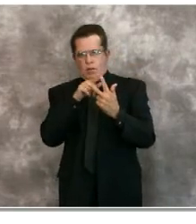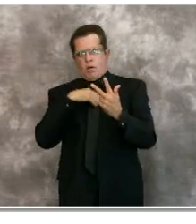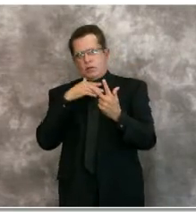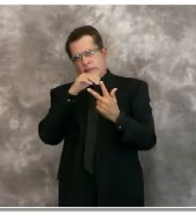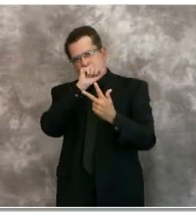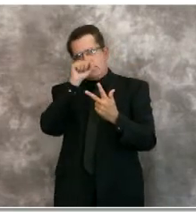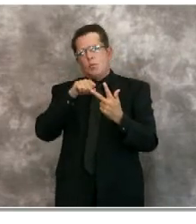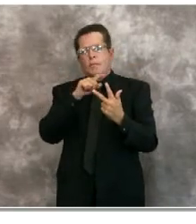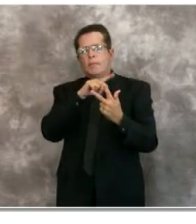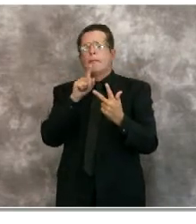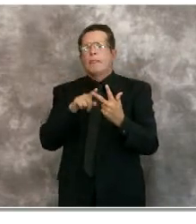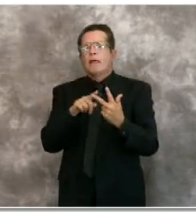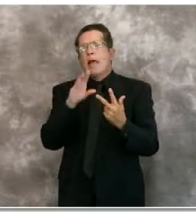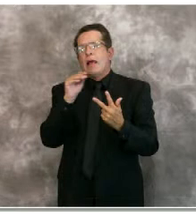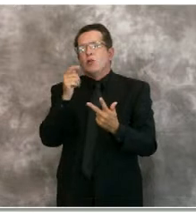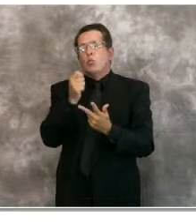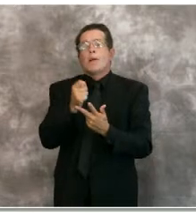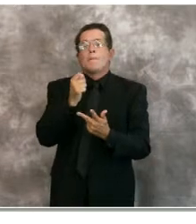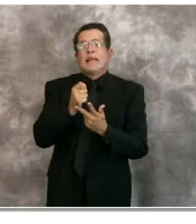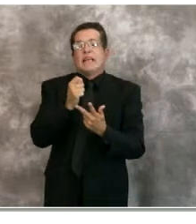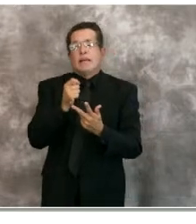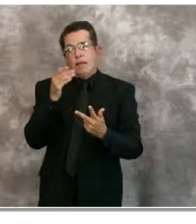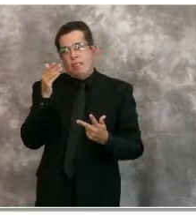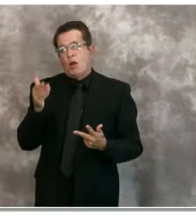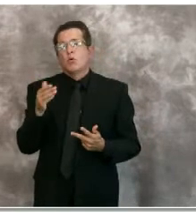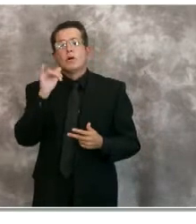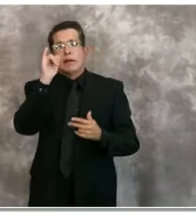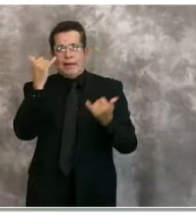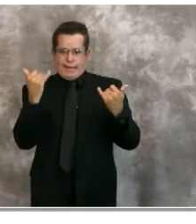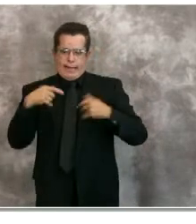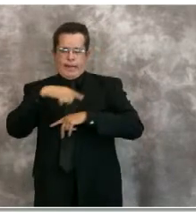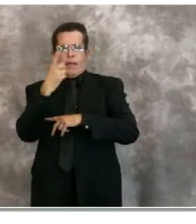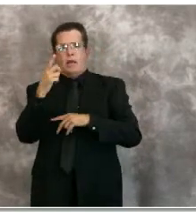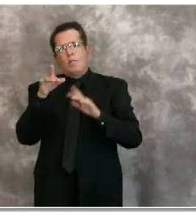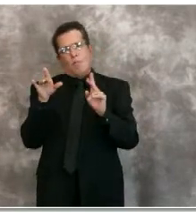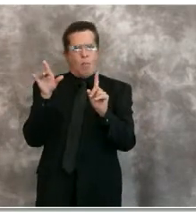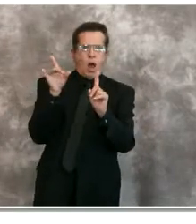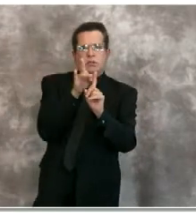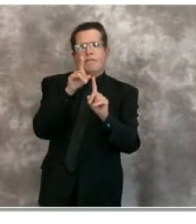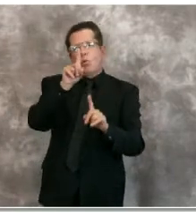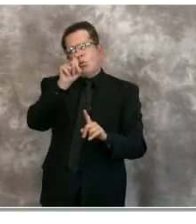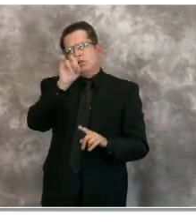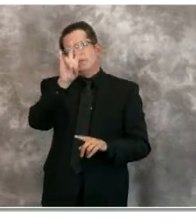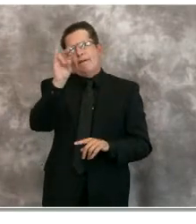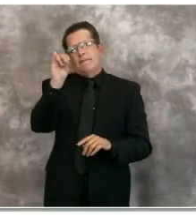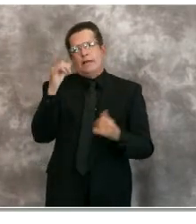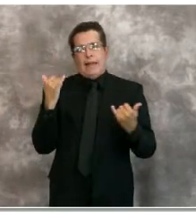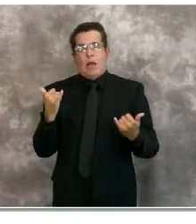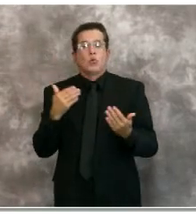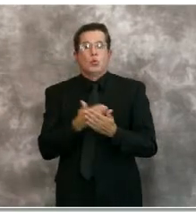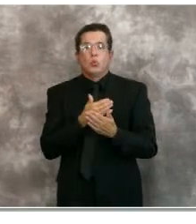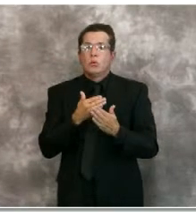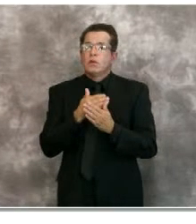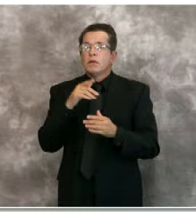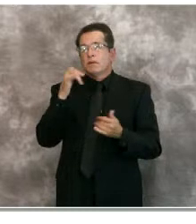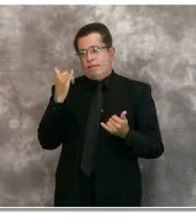then you see our treatment. In terms of today's positive, we're reporting 170 new positive cases. Again, this is